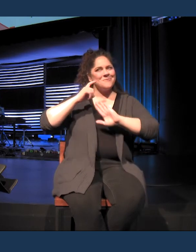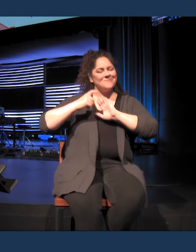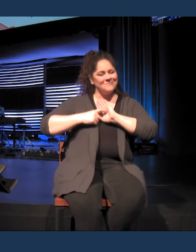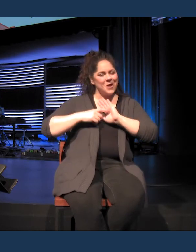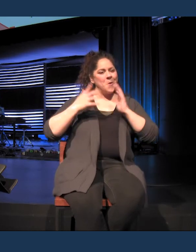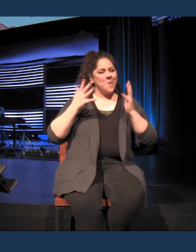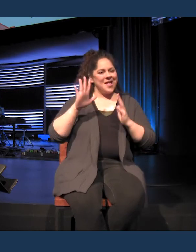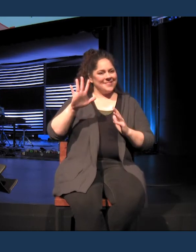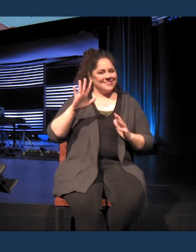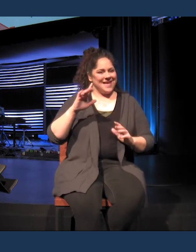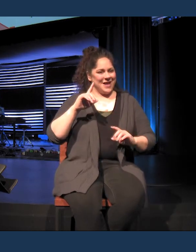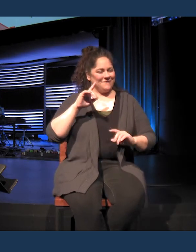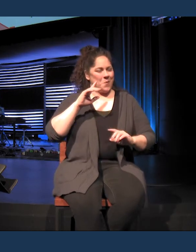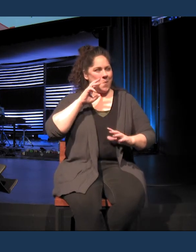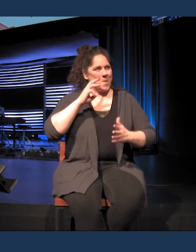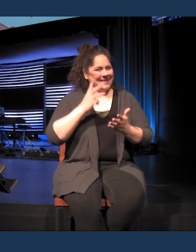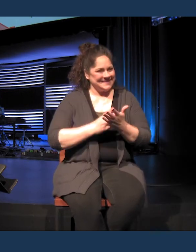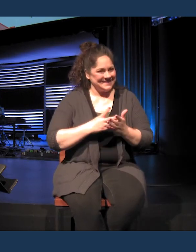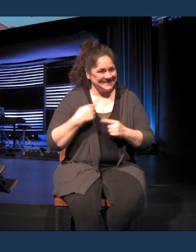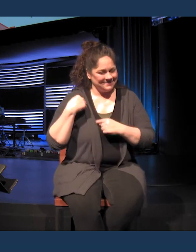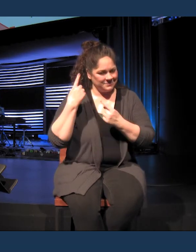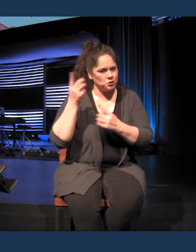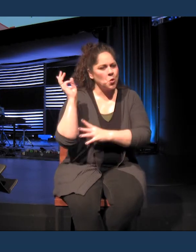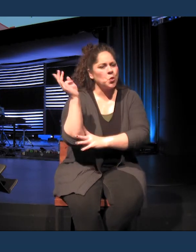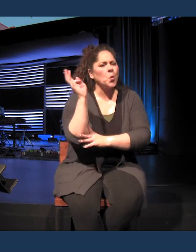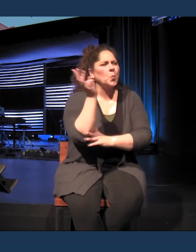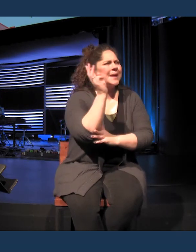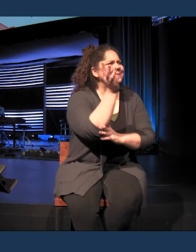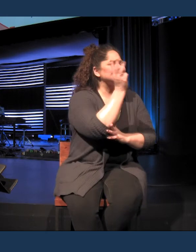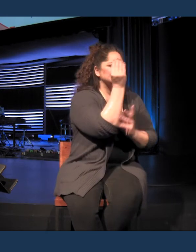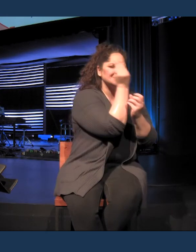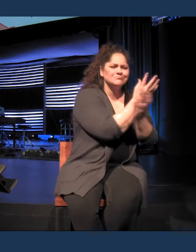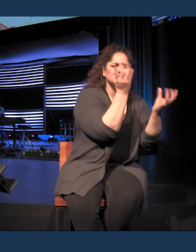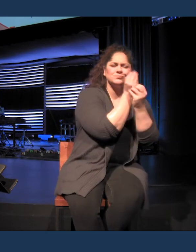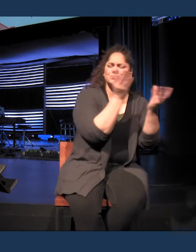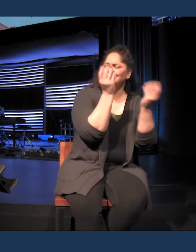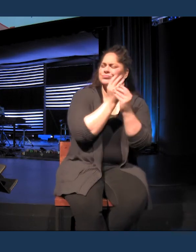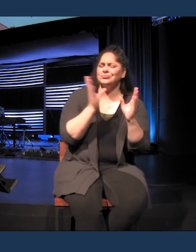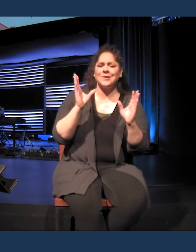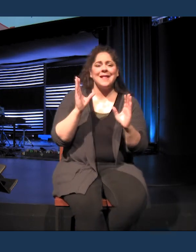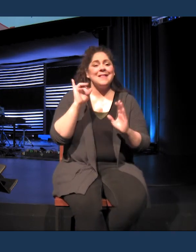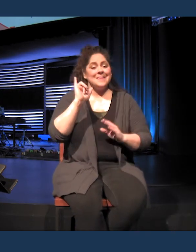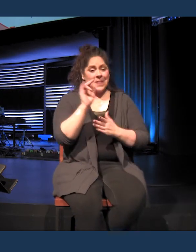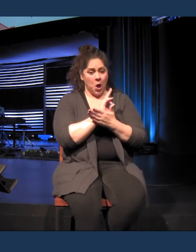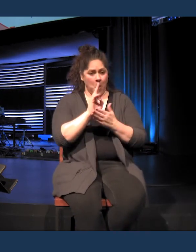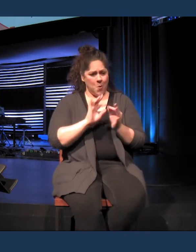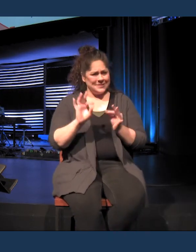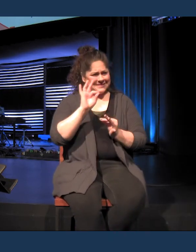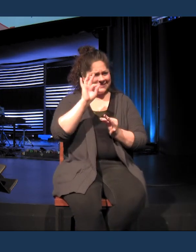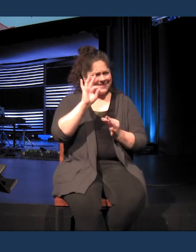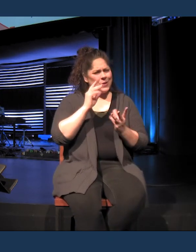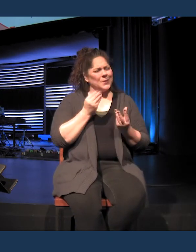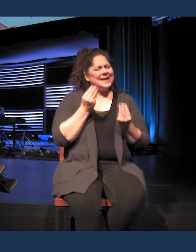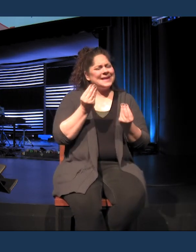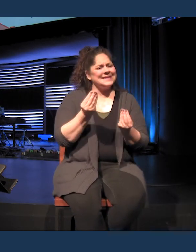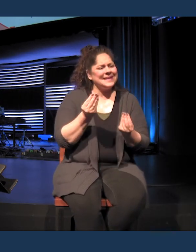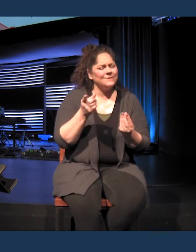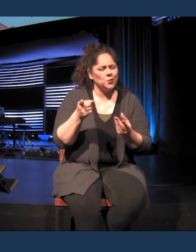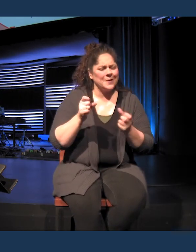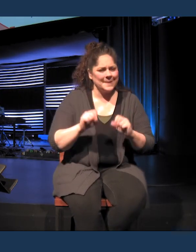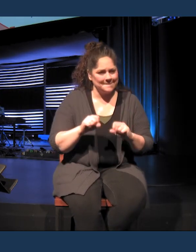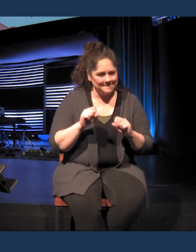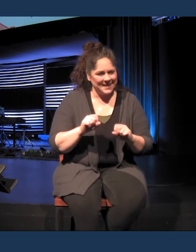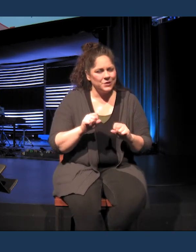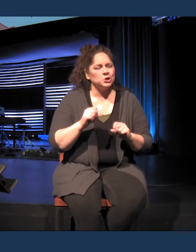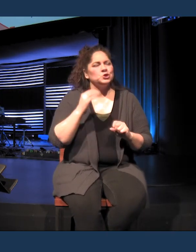Amen. And that's a big task, and that is why Jesus said, look, the Holy Spirit is the one who's going to give you that ability. The Holy Spirit is going